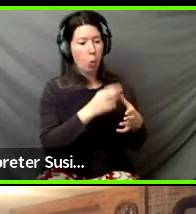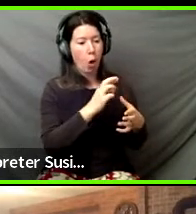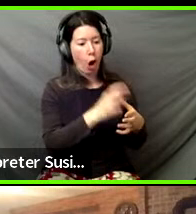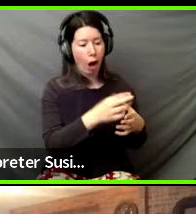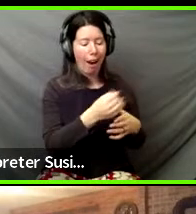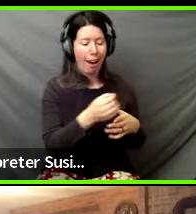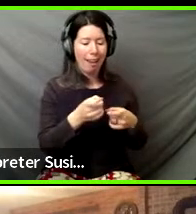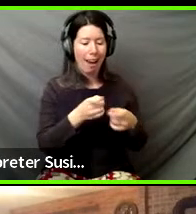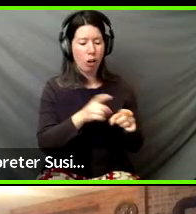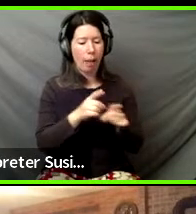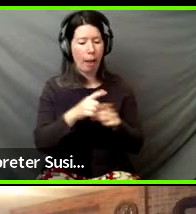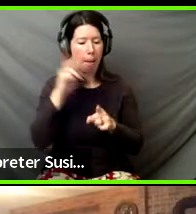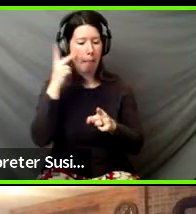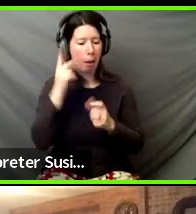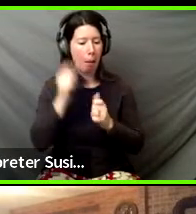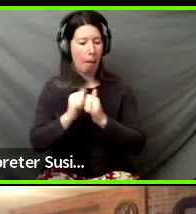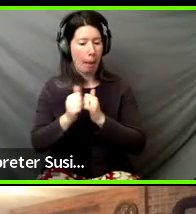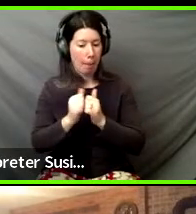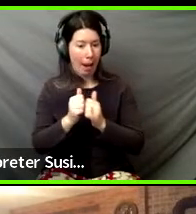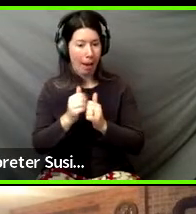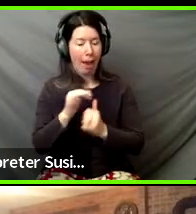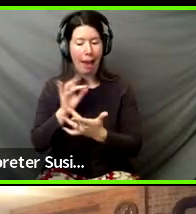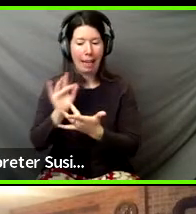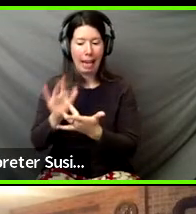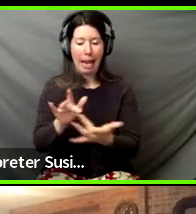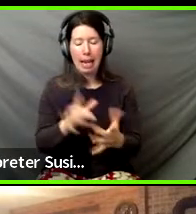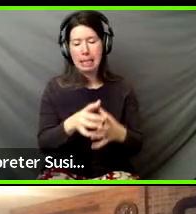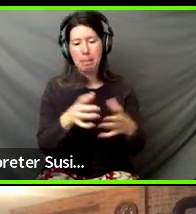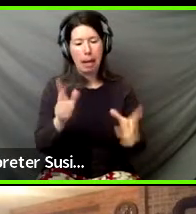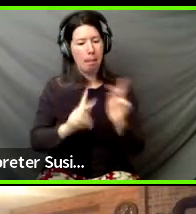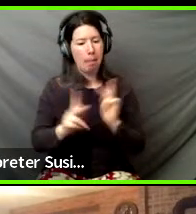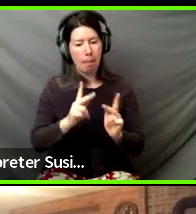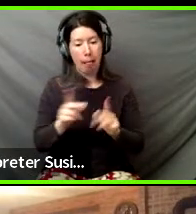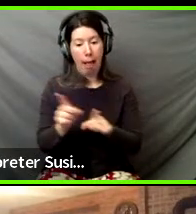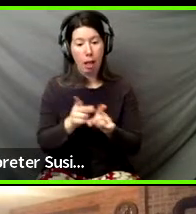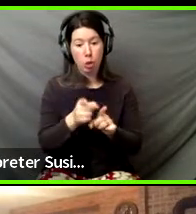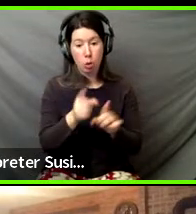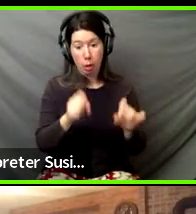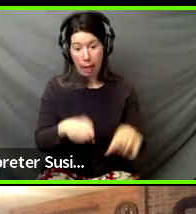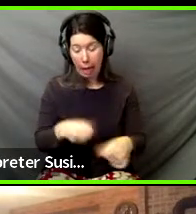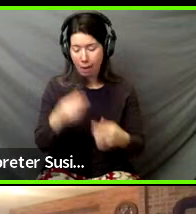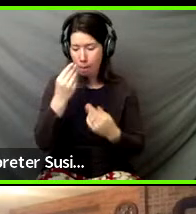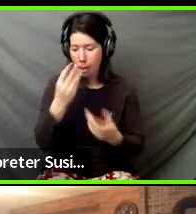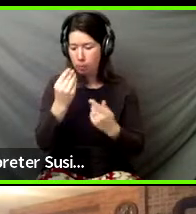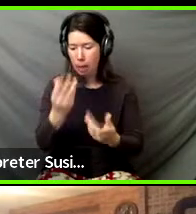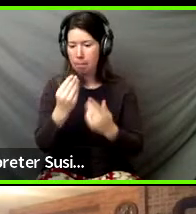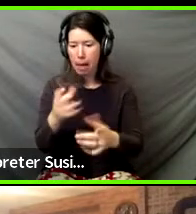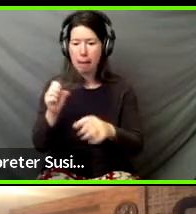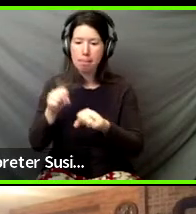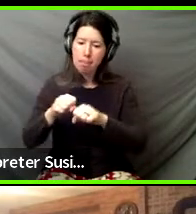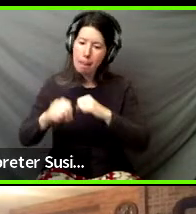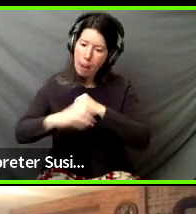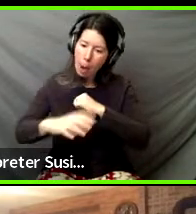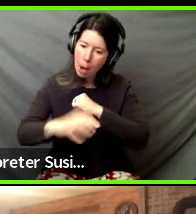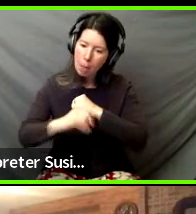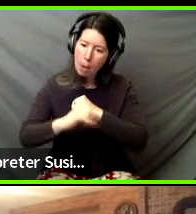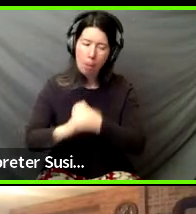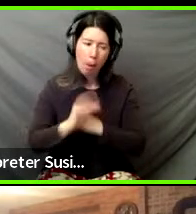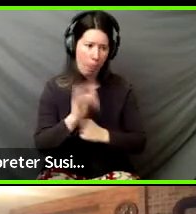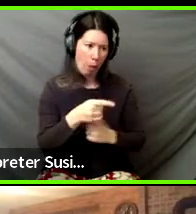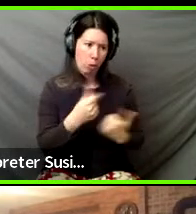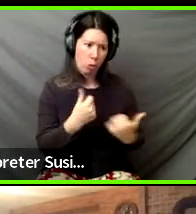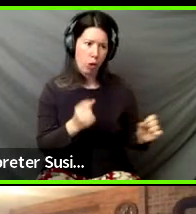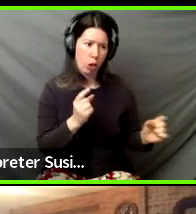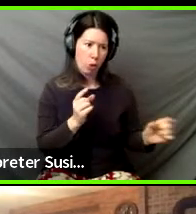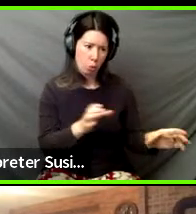campaign and hit as many constituents as you can and give them the information, get it out. That's what you're trying to do. So I think if you